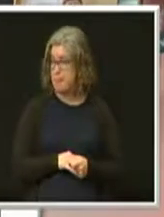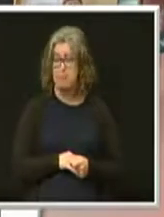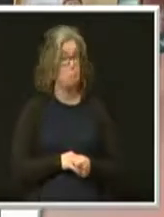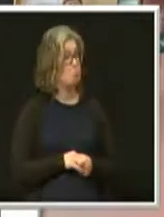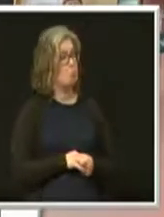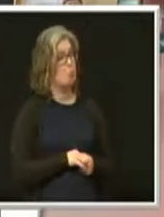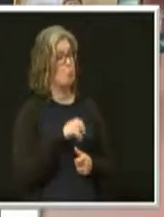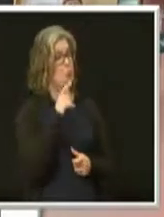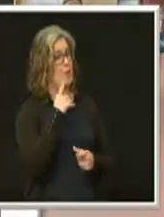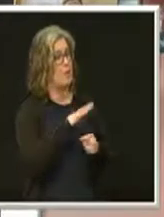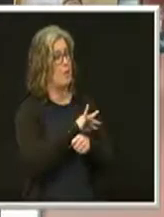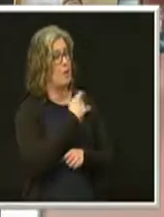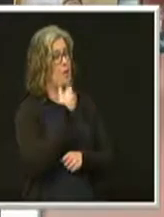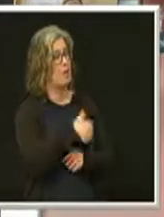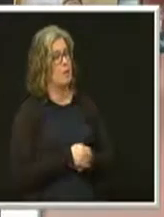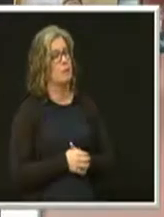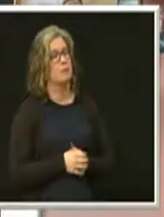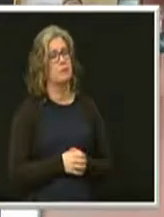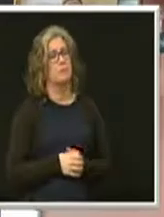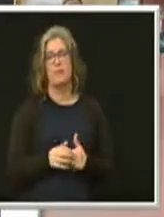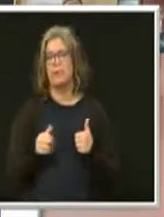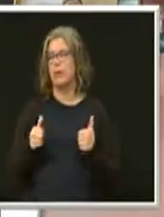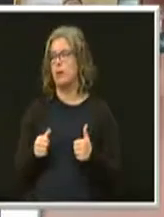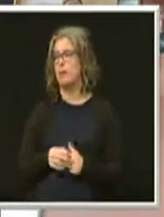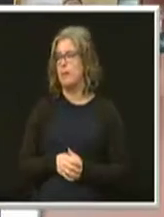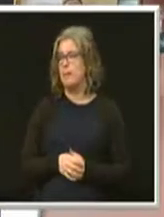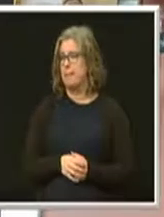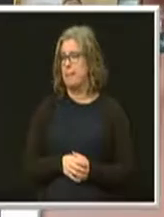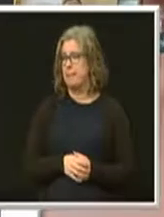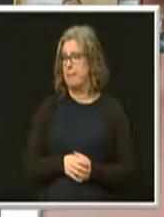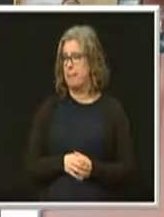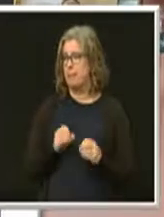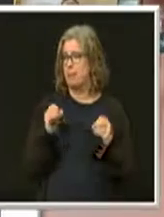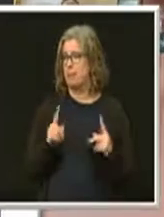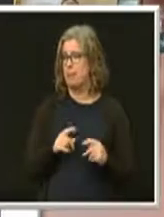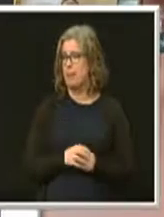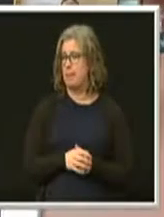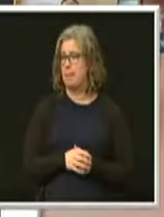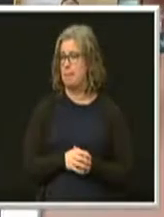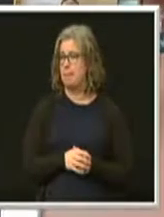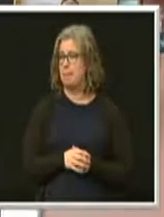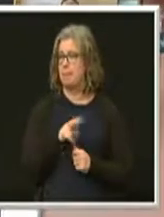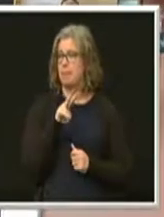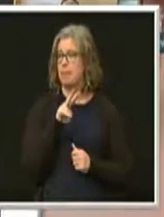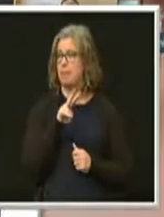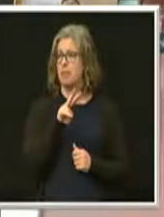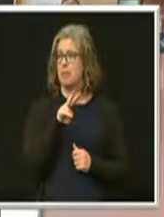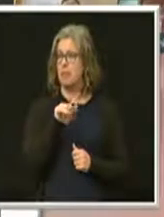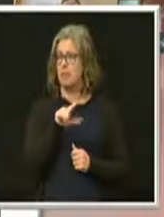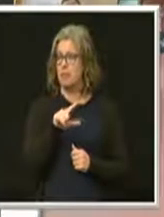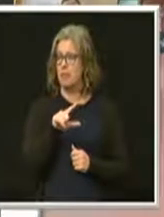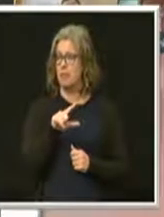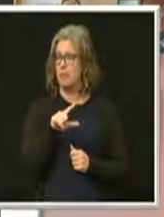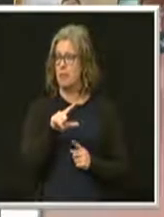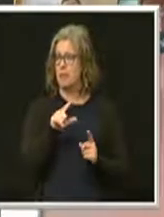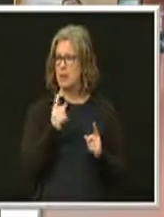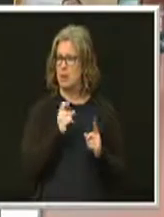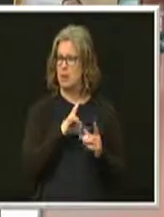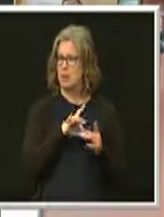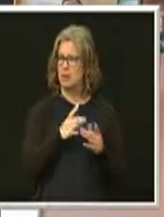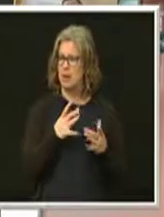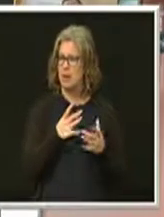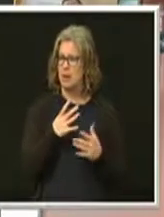I think you covered it. Thank you. Okay, very good. All right, Fallon Glick, there's a question in